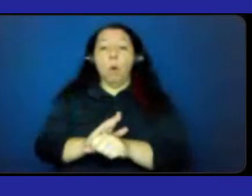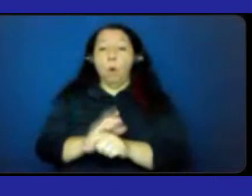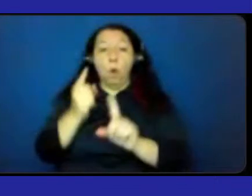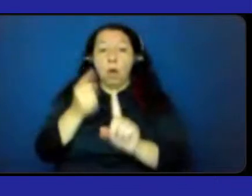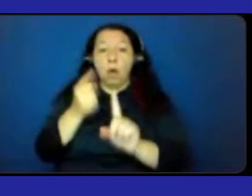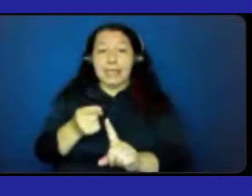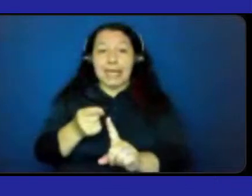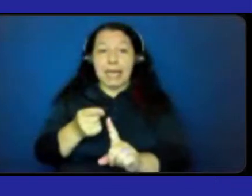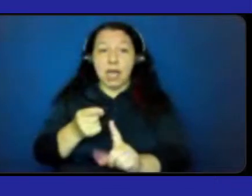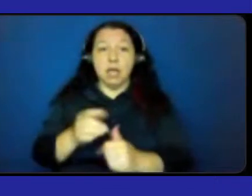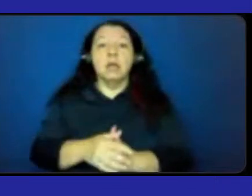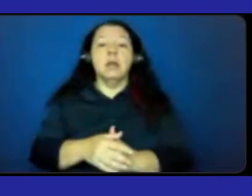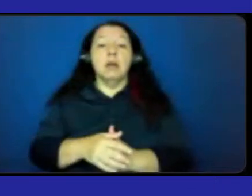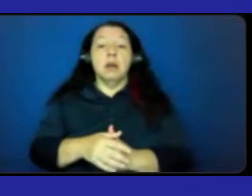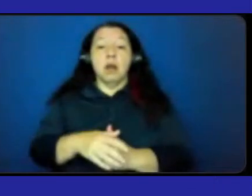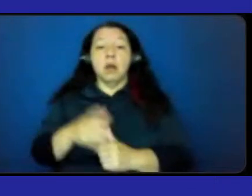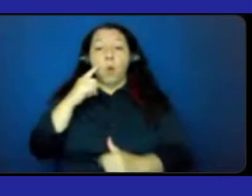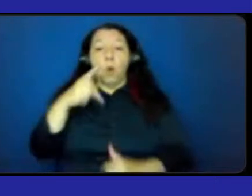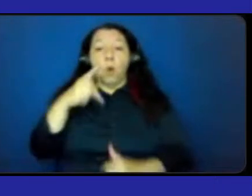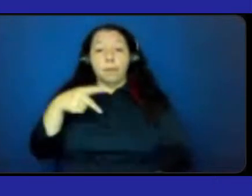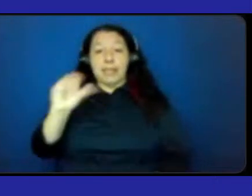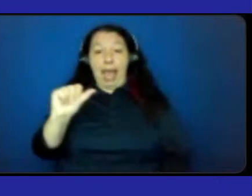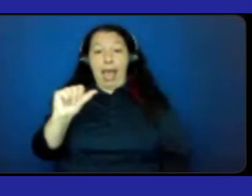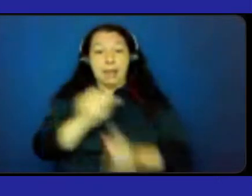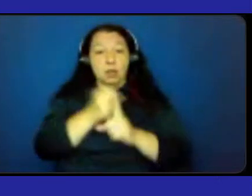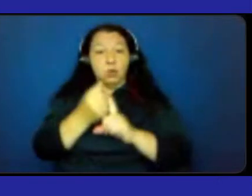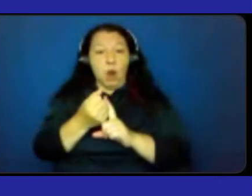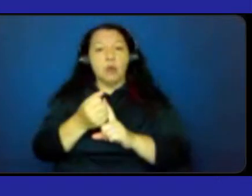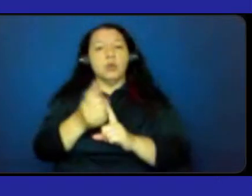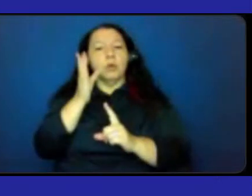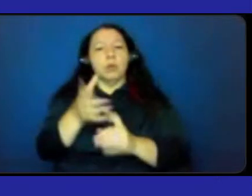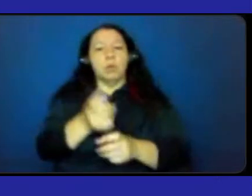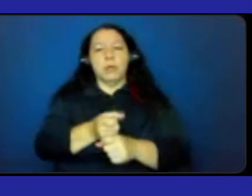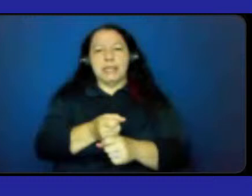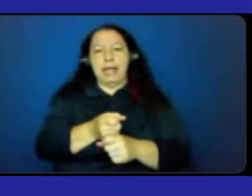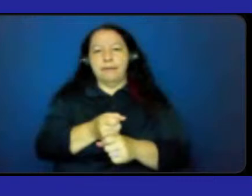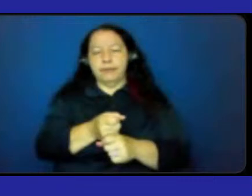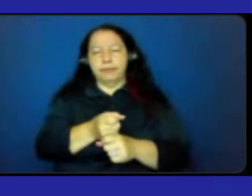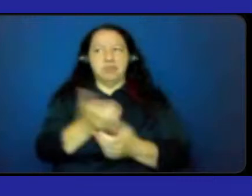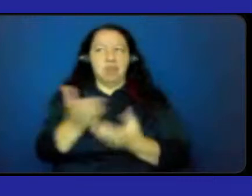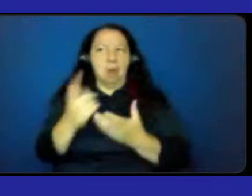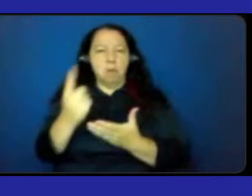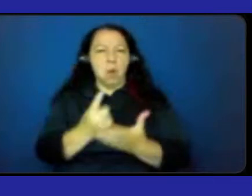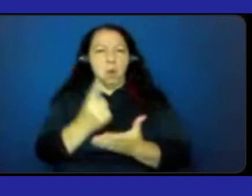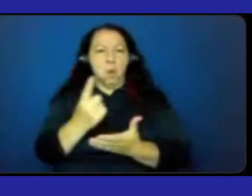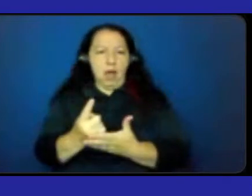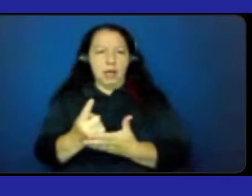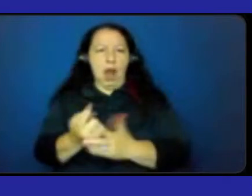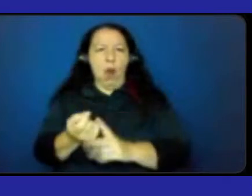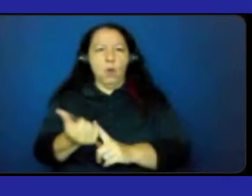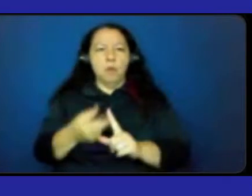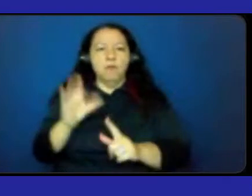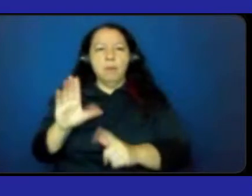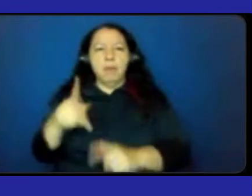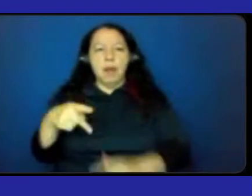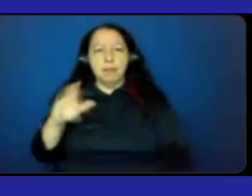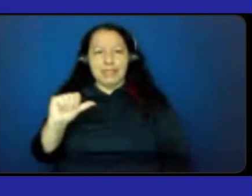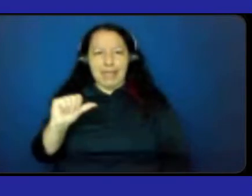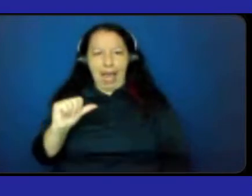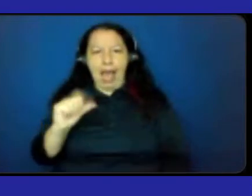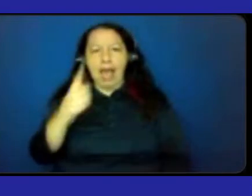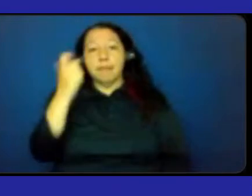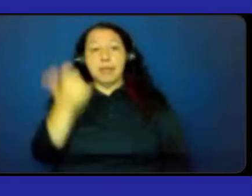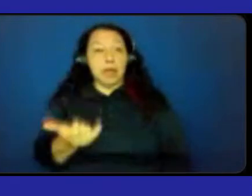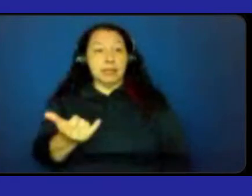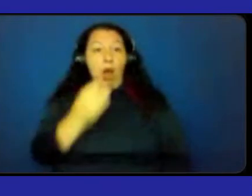that in the PCA situation, they will get probably an hour taken off their PCA because now the